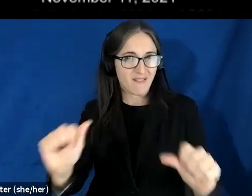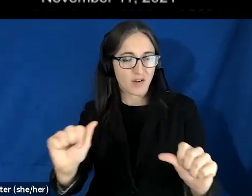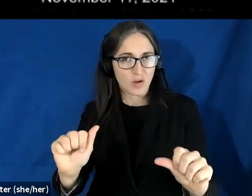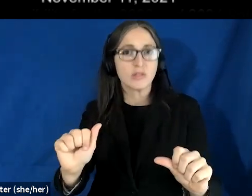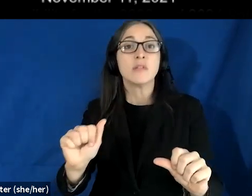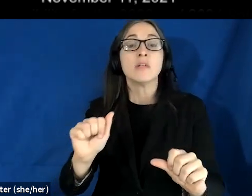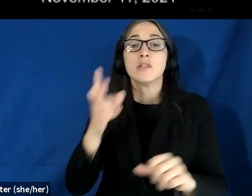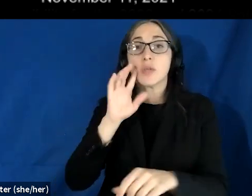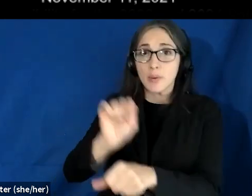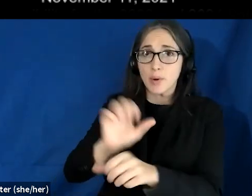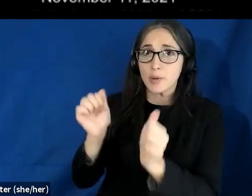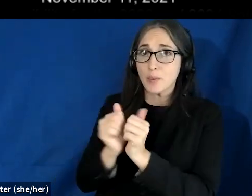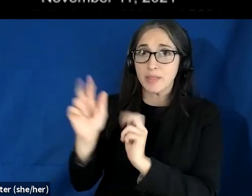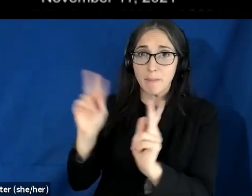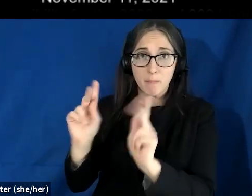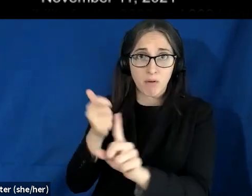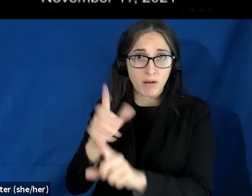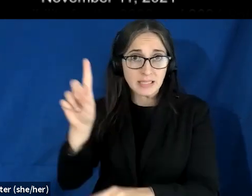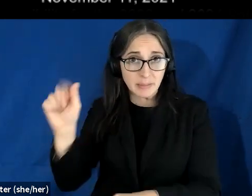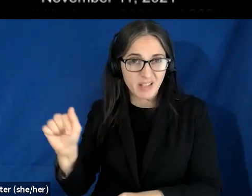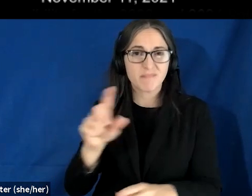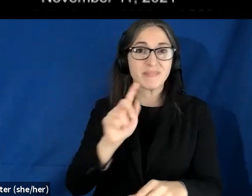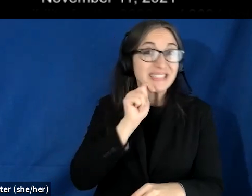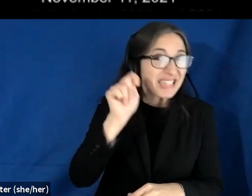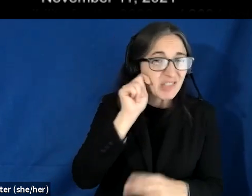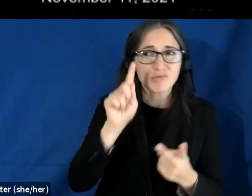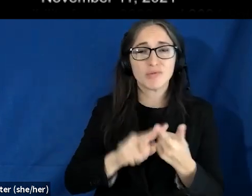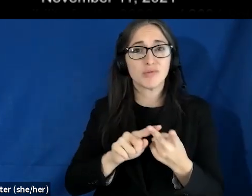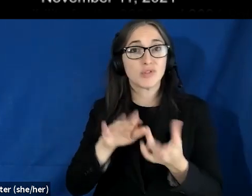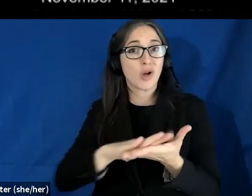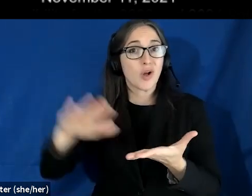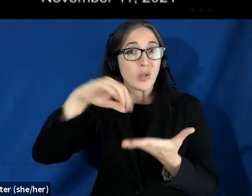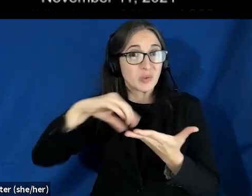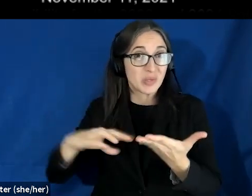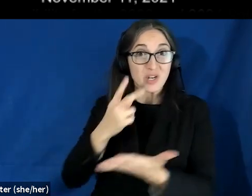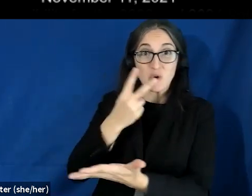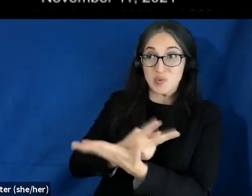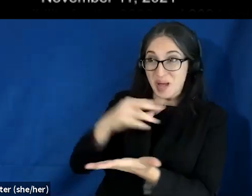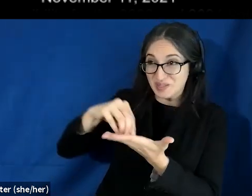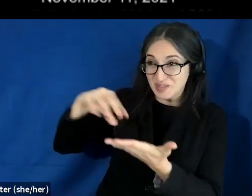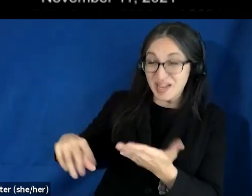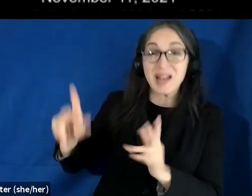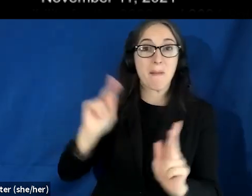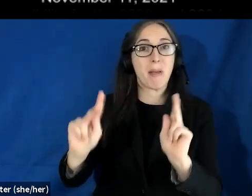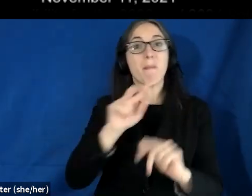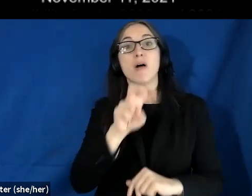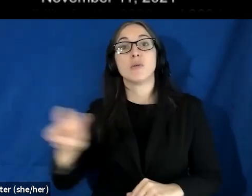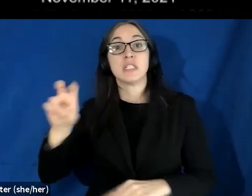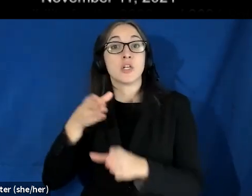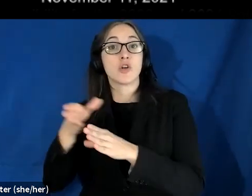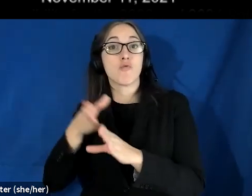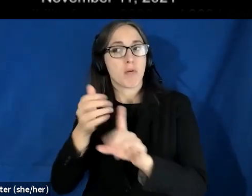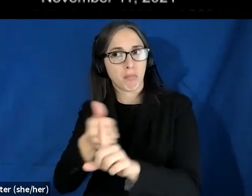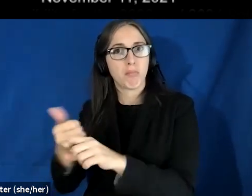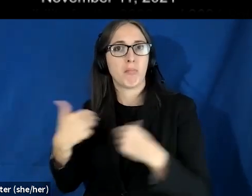work with teenagers and college students, graduate students, people transitioning to careers who have disabilities,